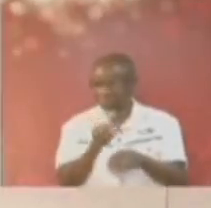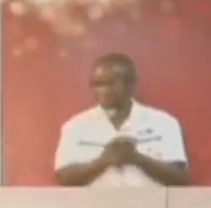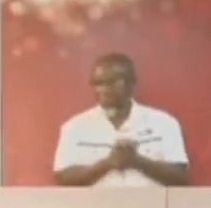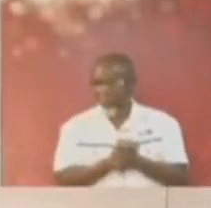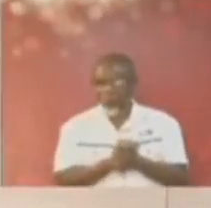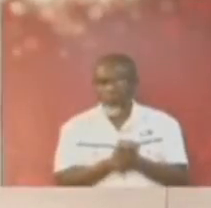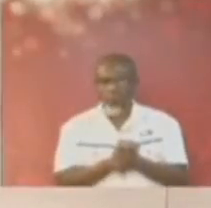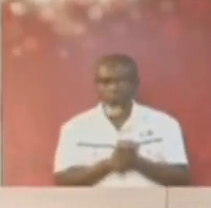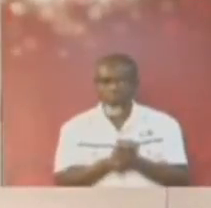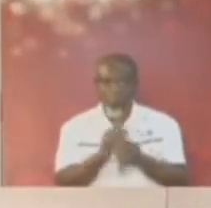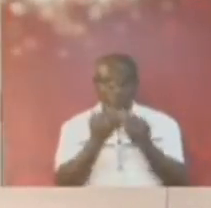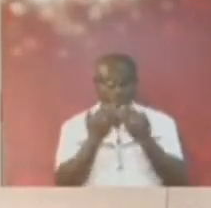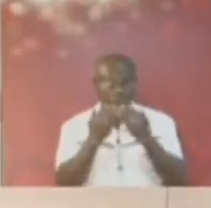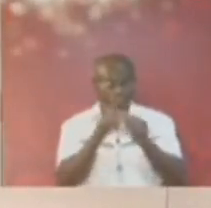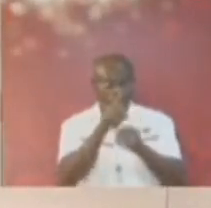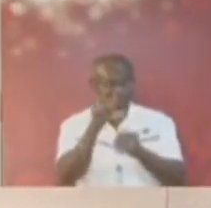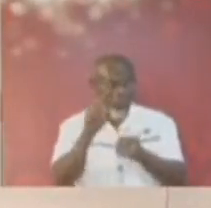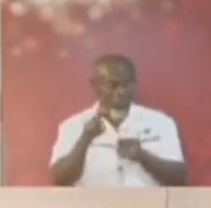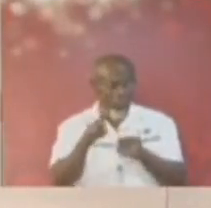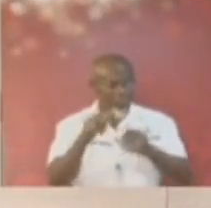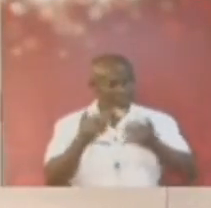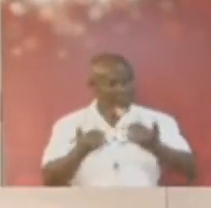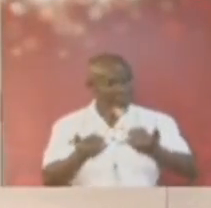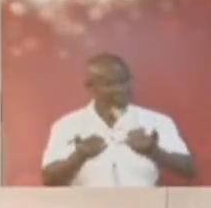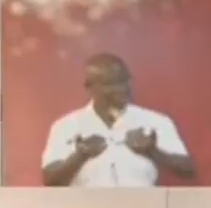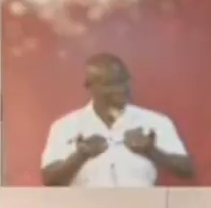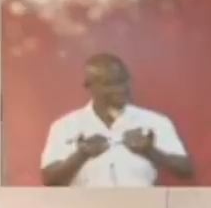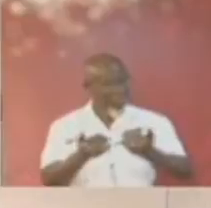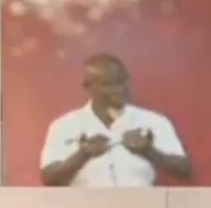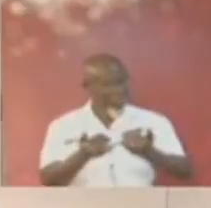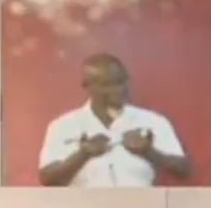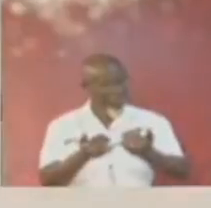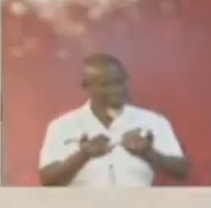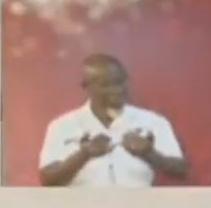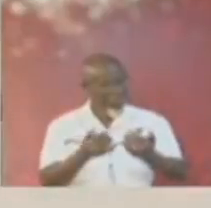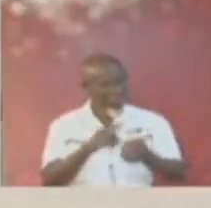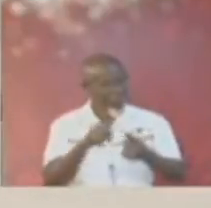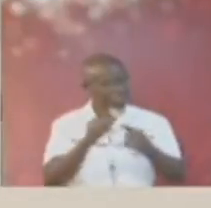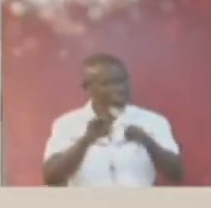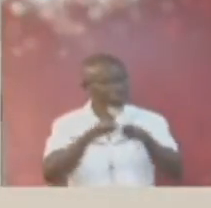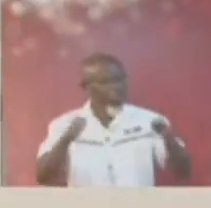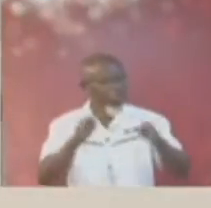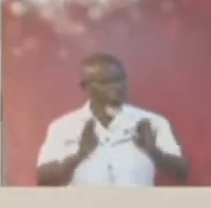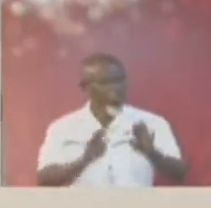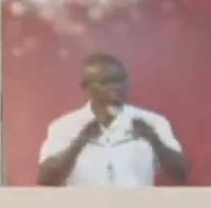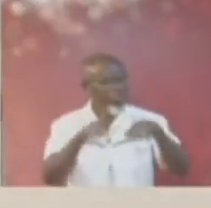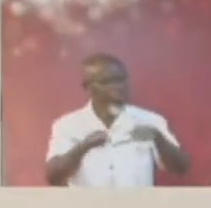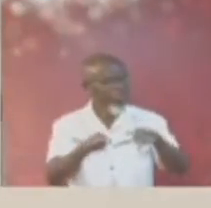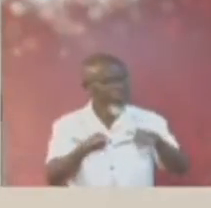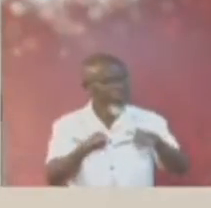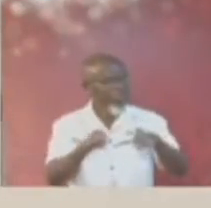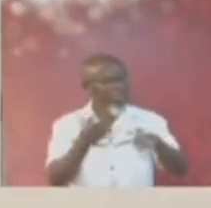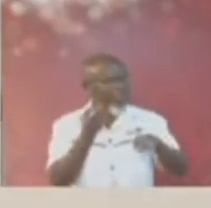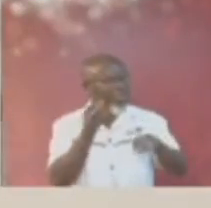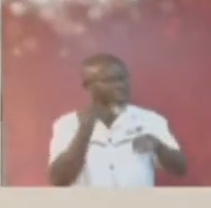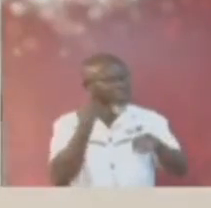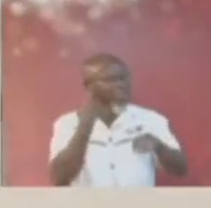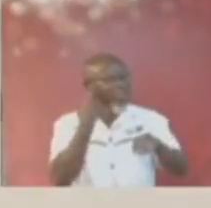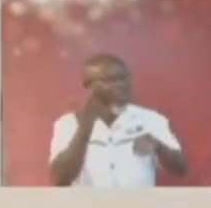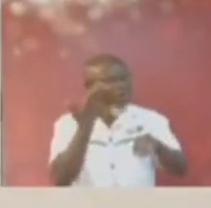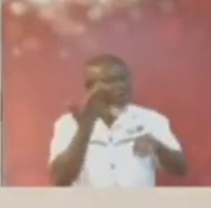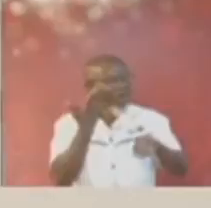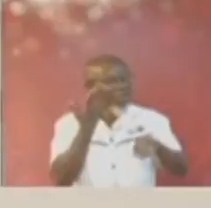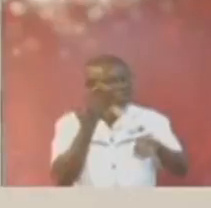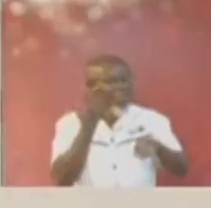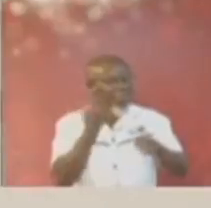Okay, thank you for the question. Now, the recency of the reopening, as we really only reopened over the couple of